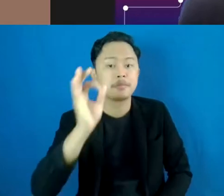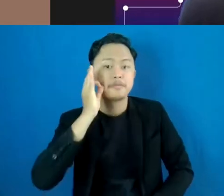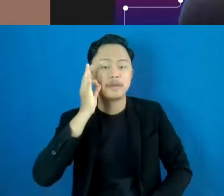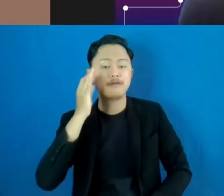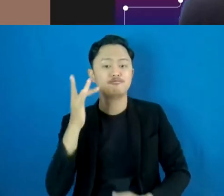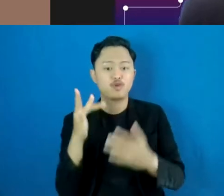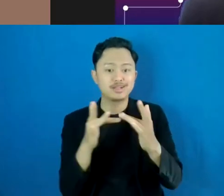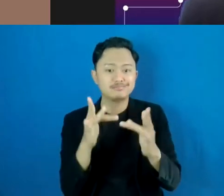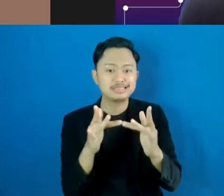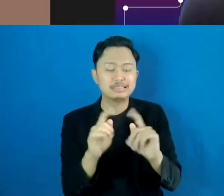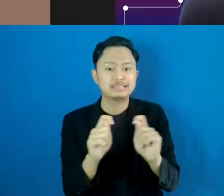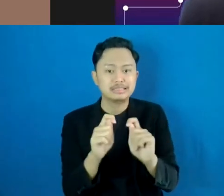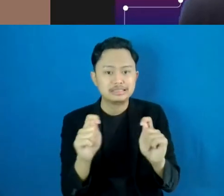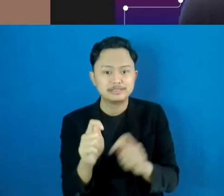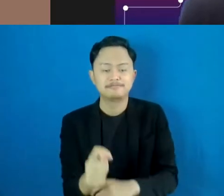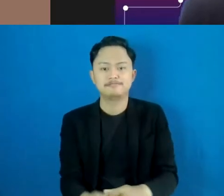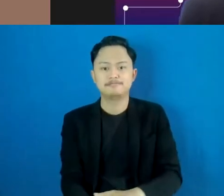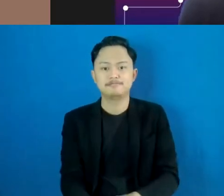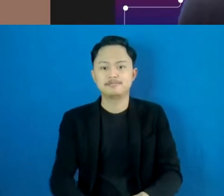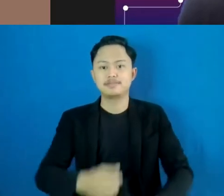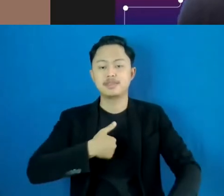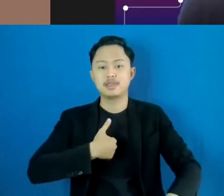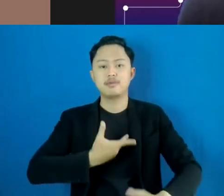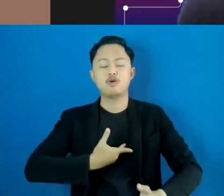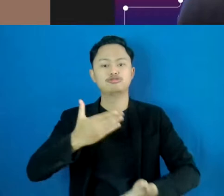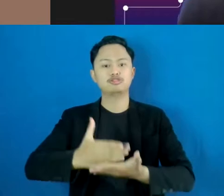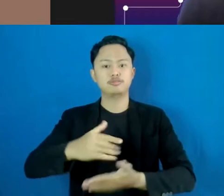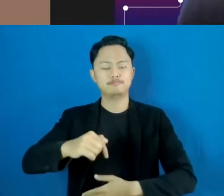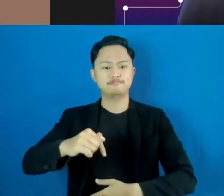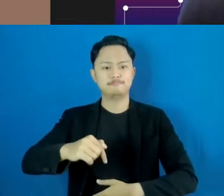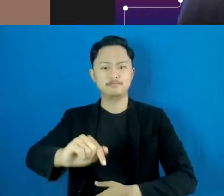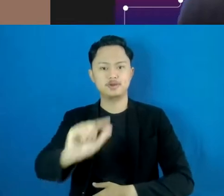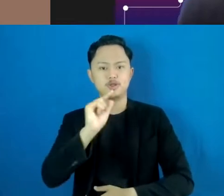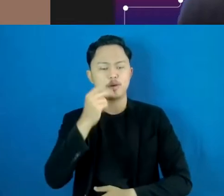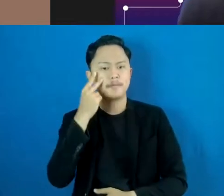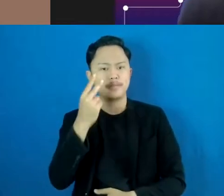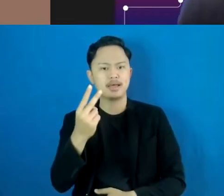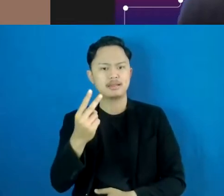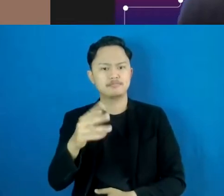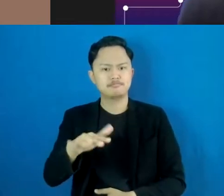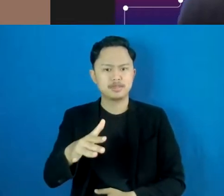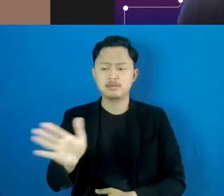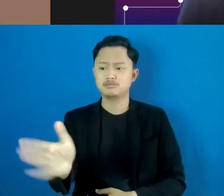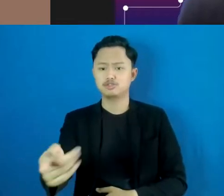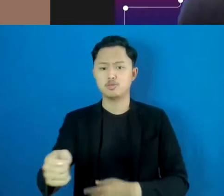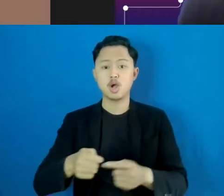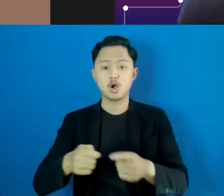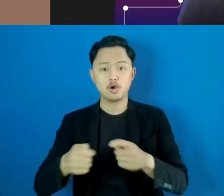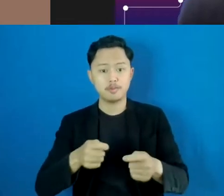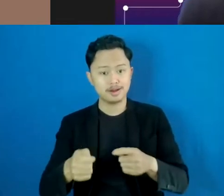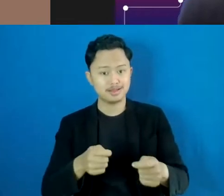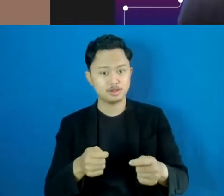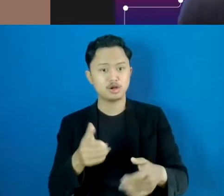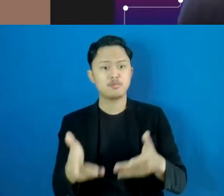I would like to pause here and see if any of the operators would like to ask any